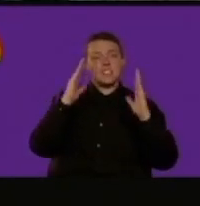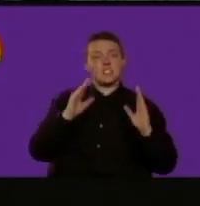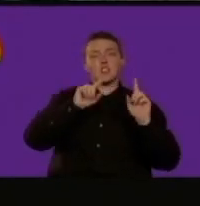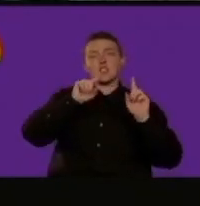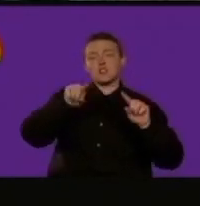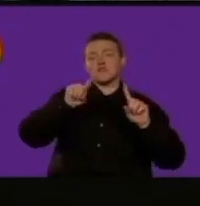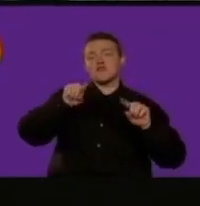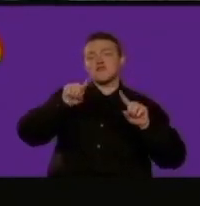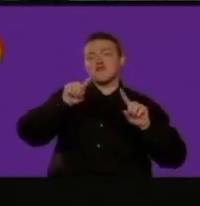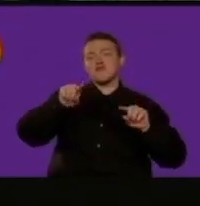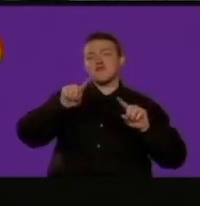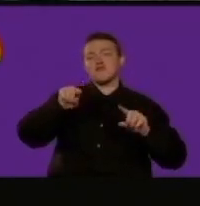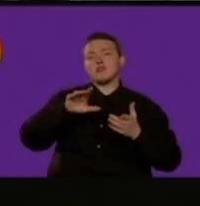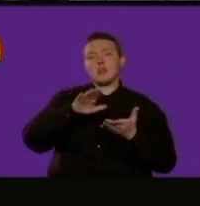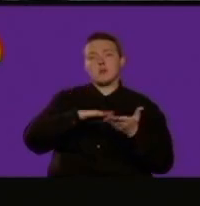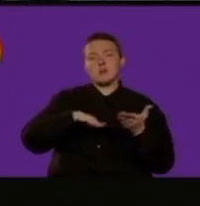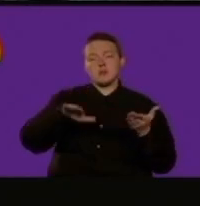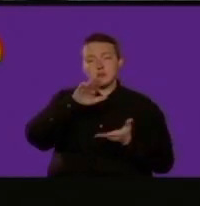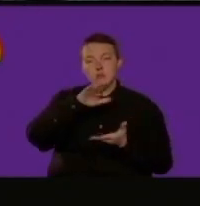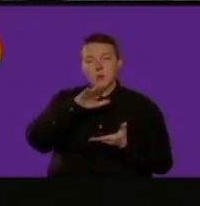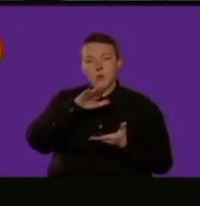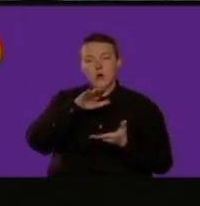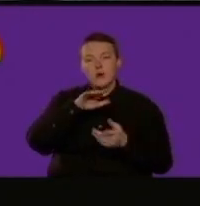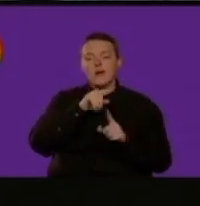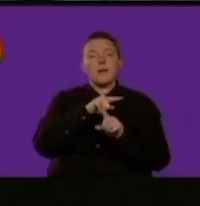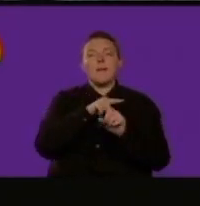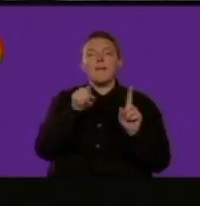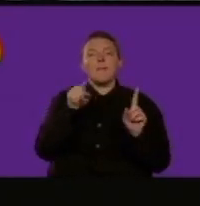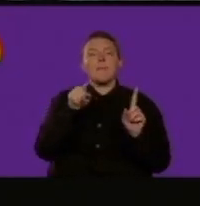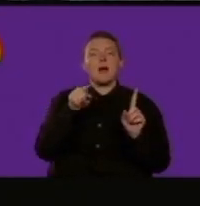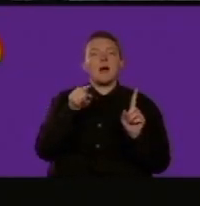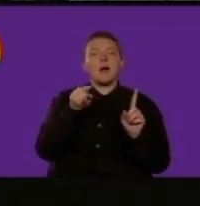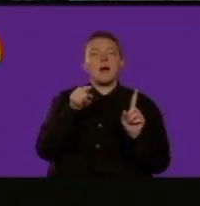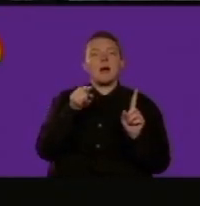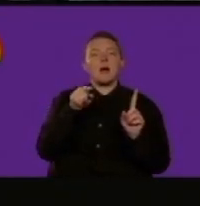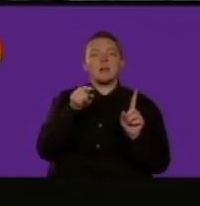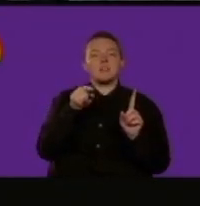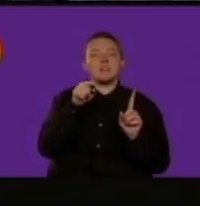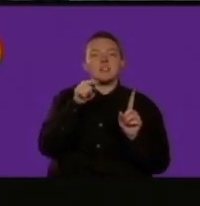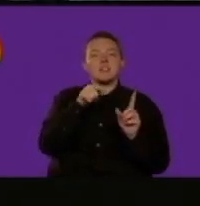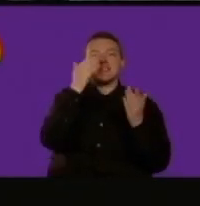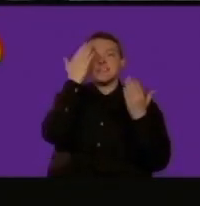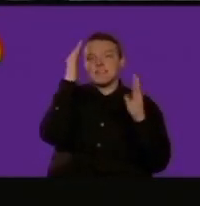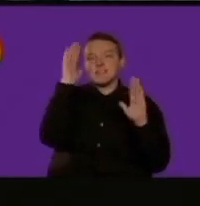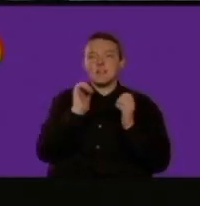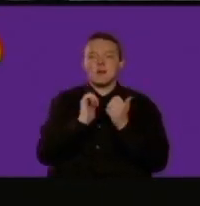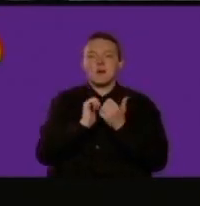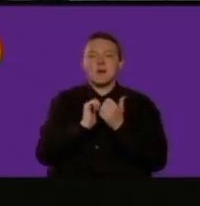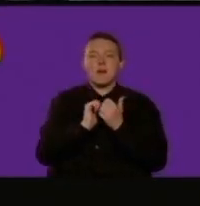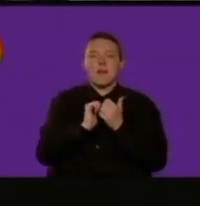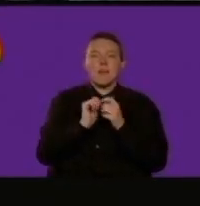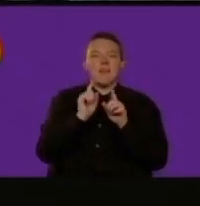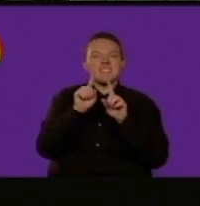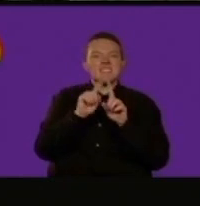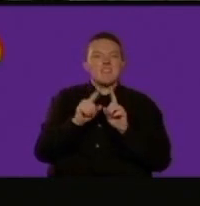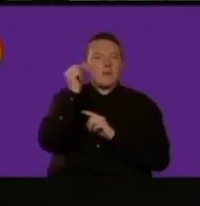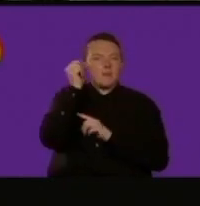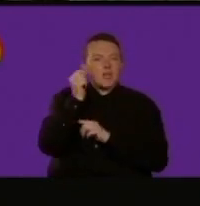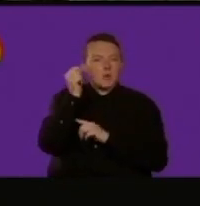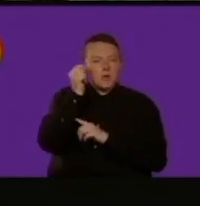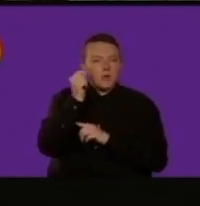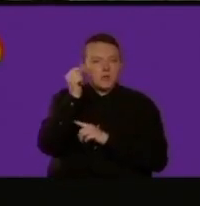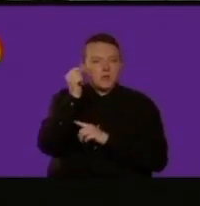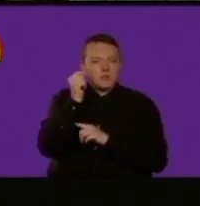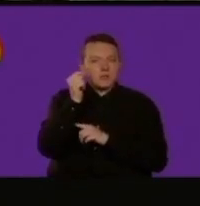use these technologies. So we have to learn and take notes as we are in the university and